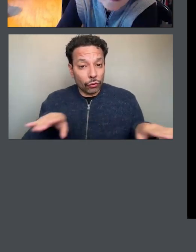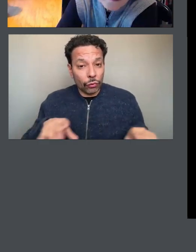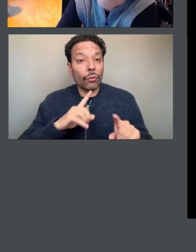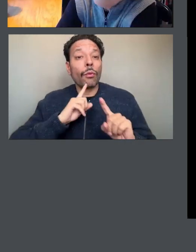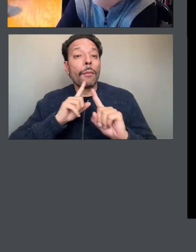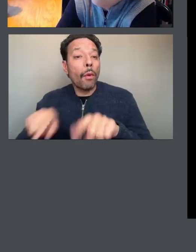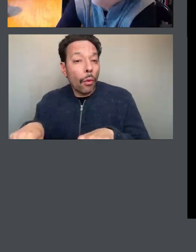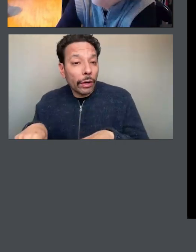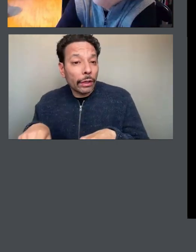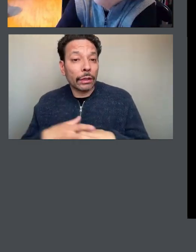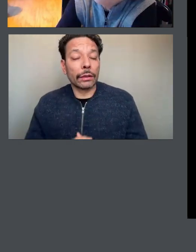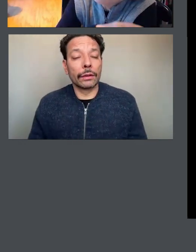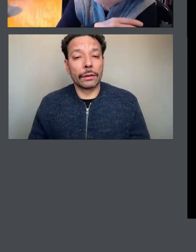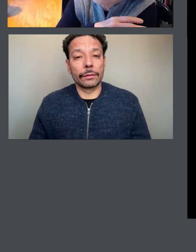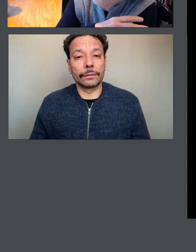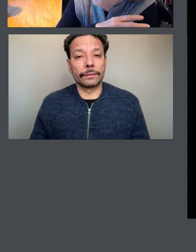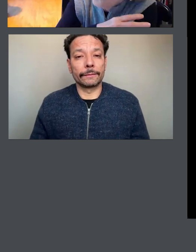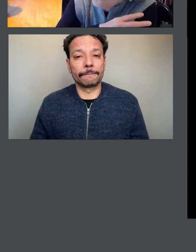reported